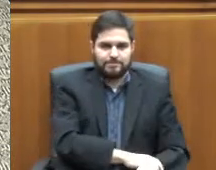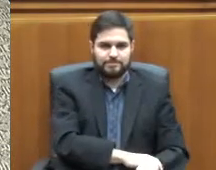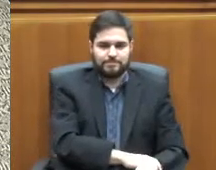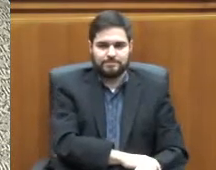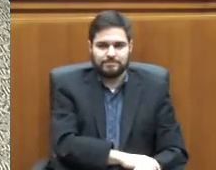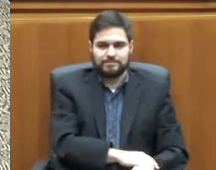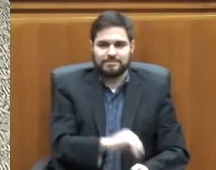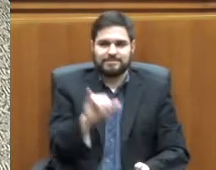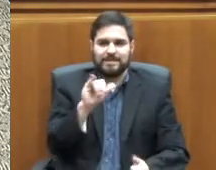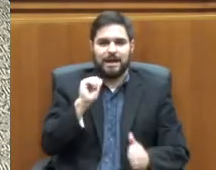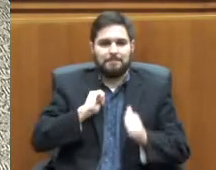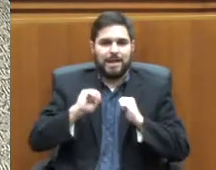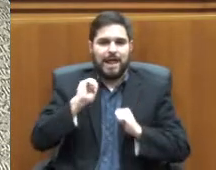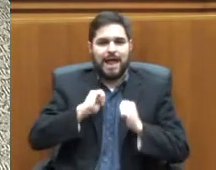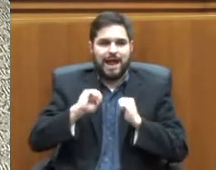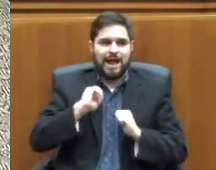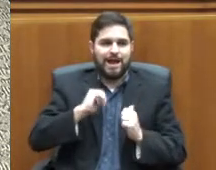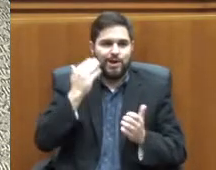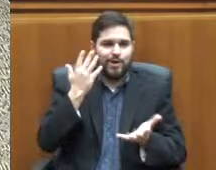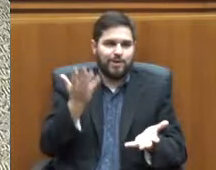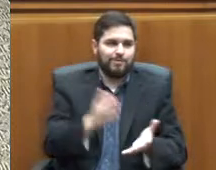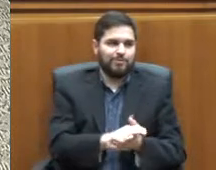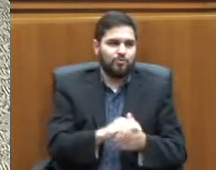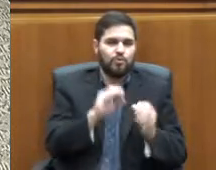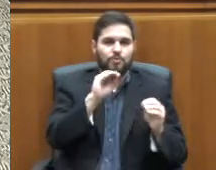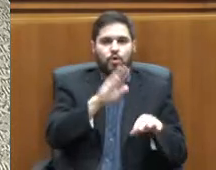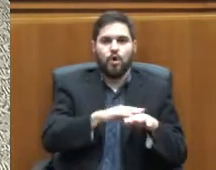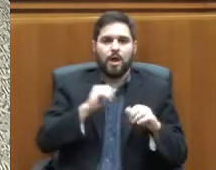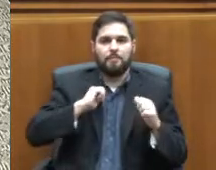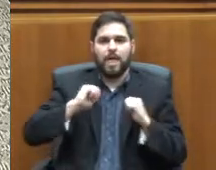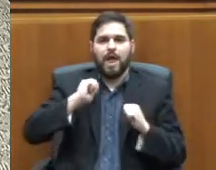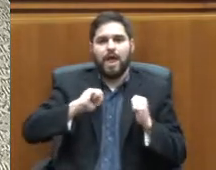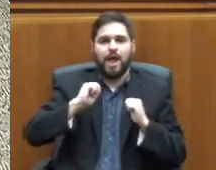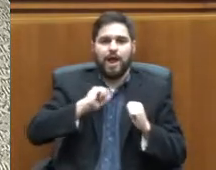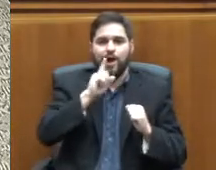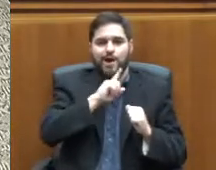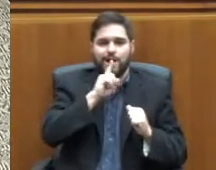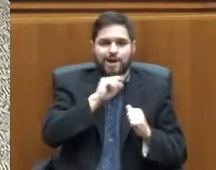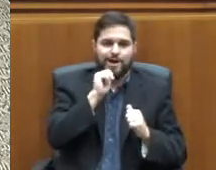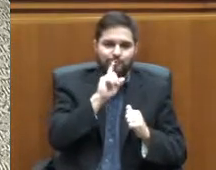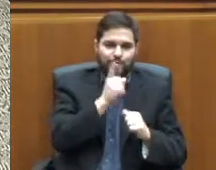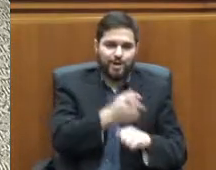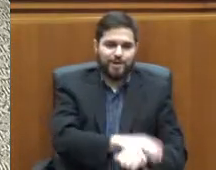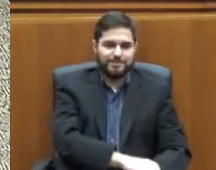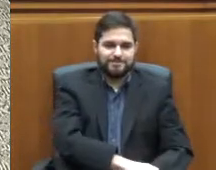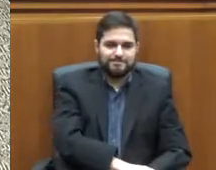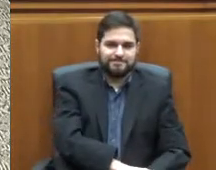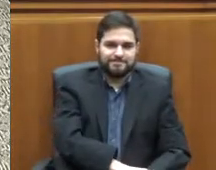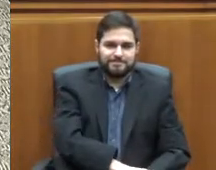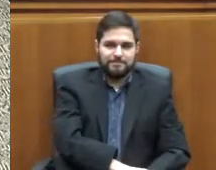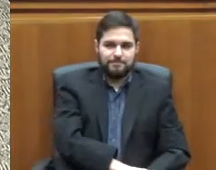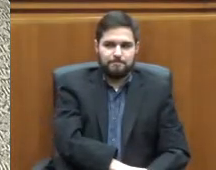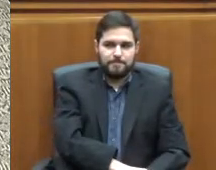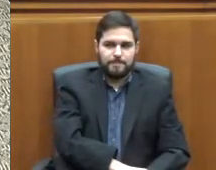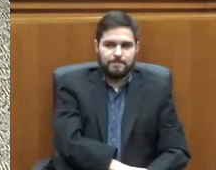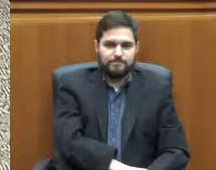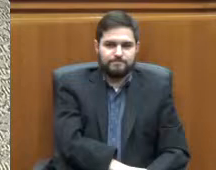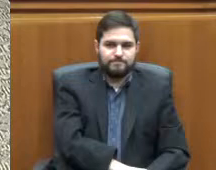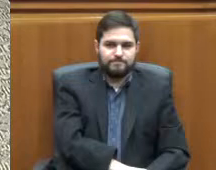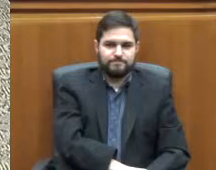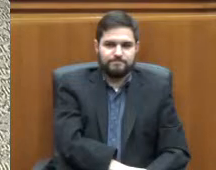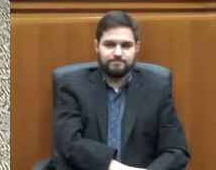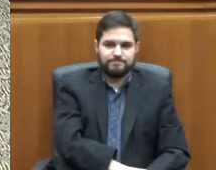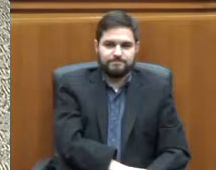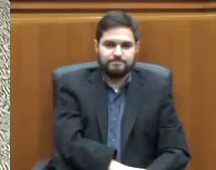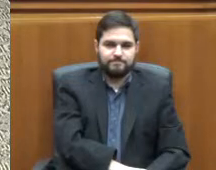that's like a play, okay? Put it on a play. I just told you. Let me get you something